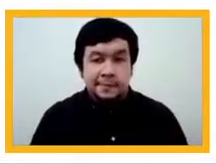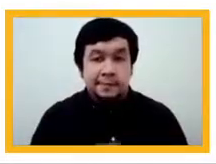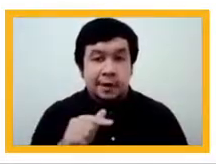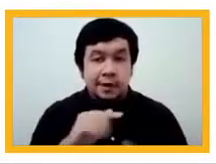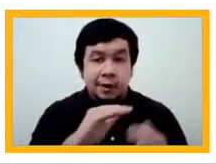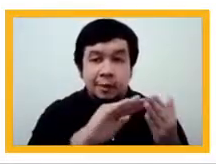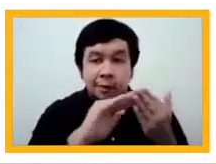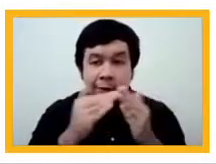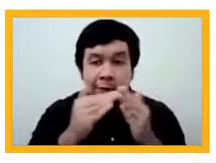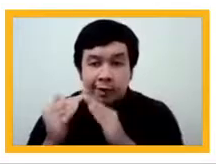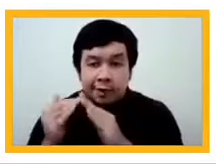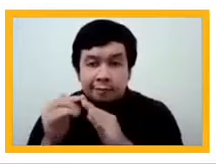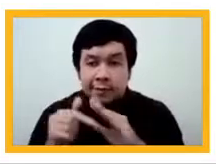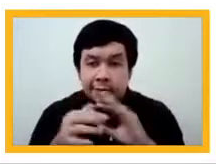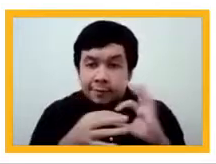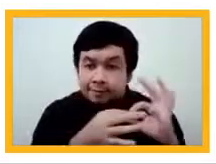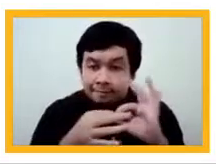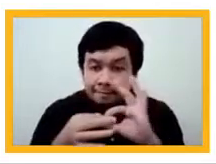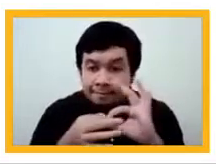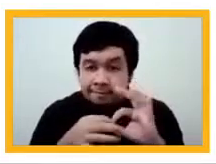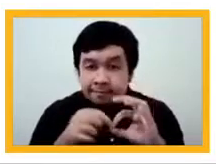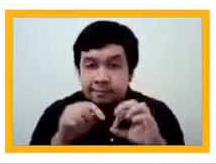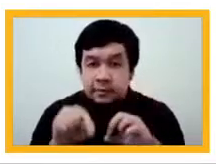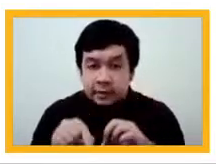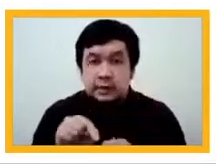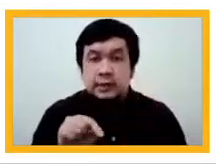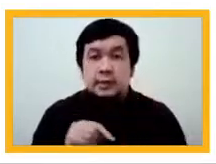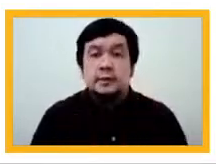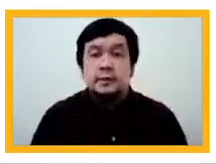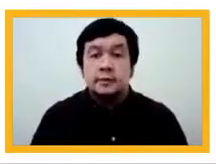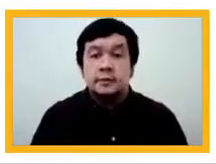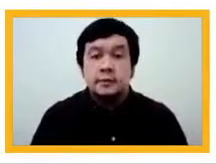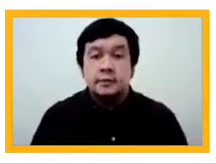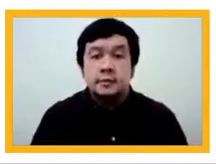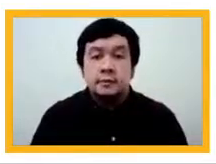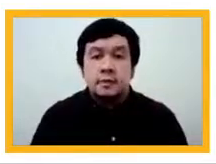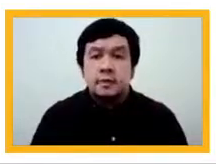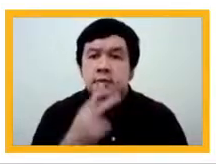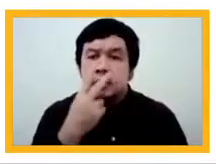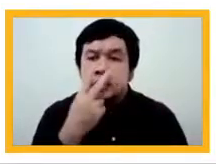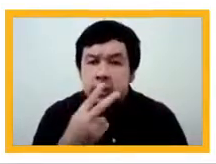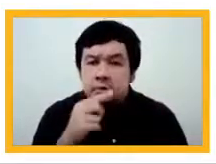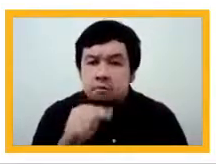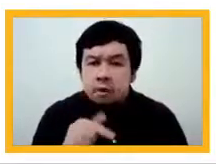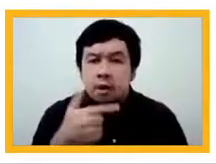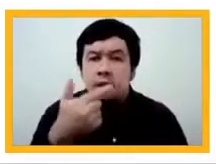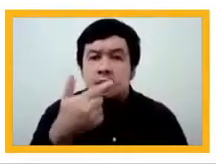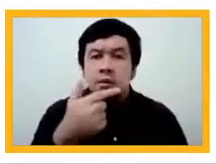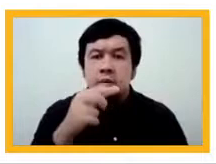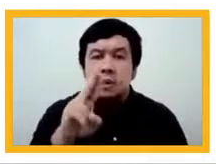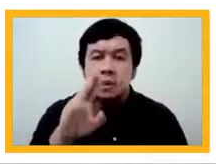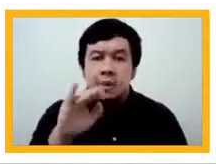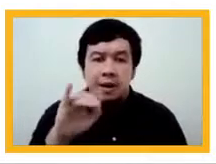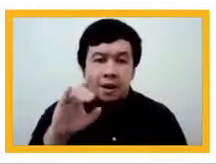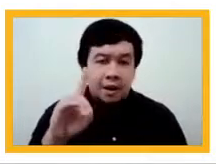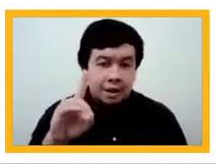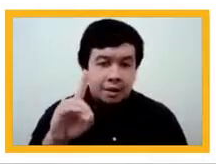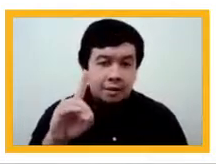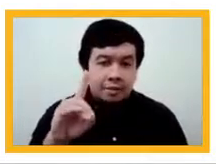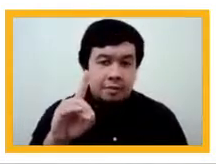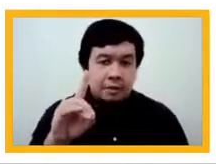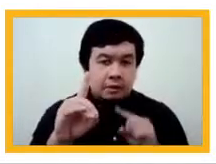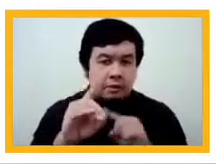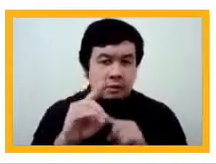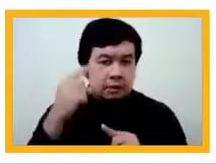However, ruling governments saw guilds as a threat to their power as they exert significant control over political